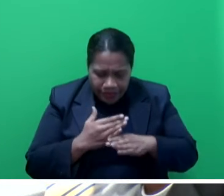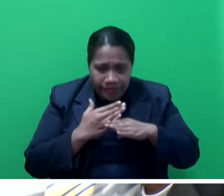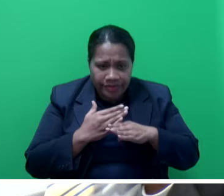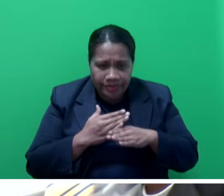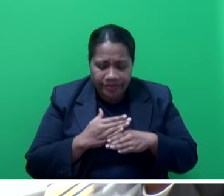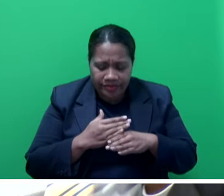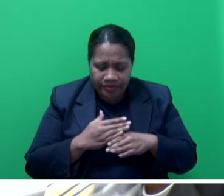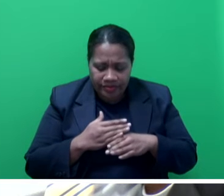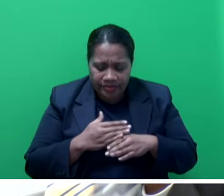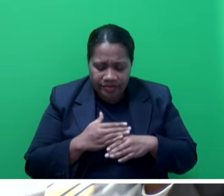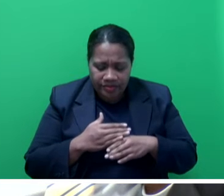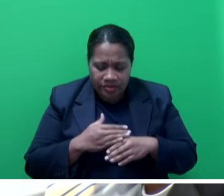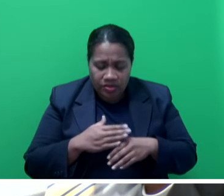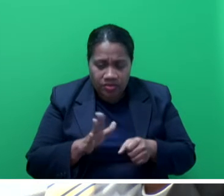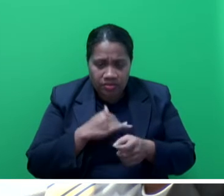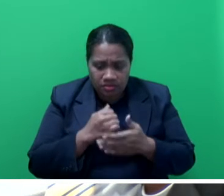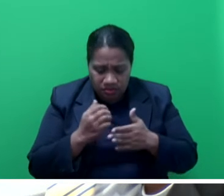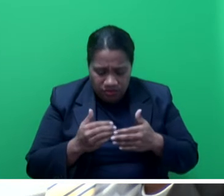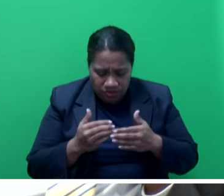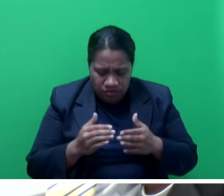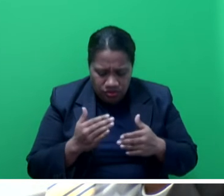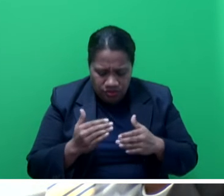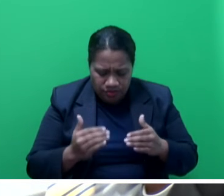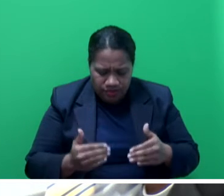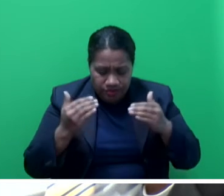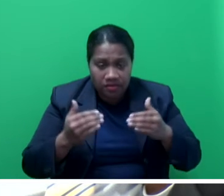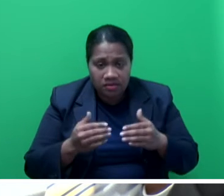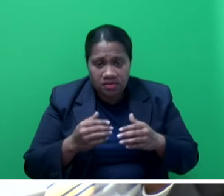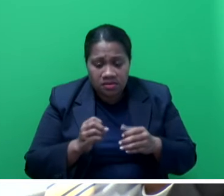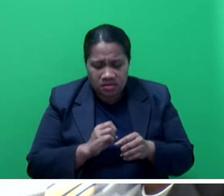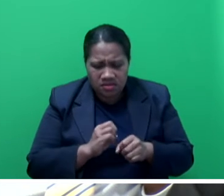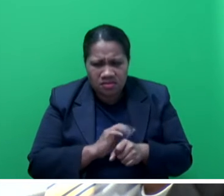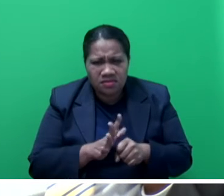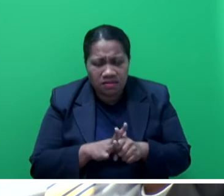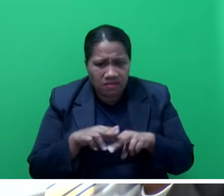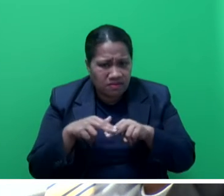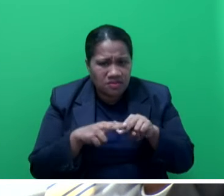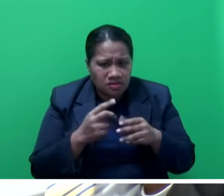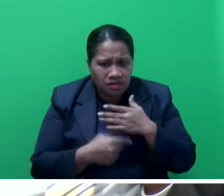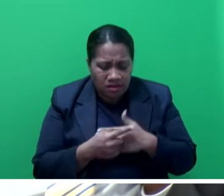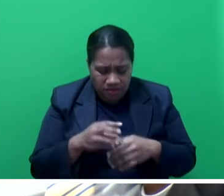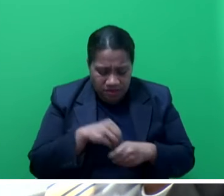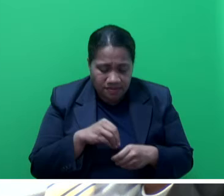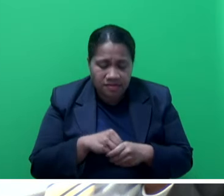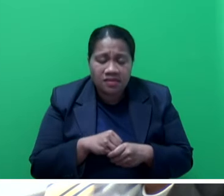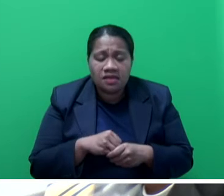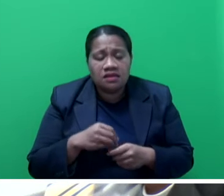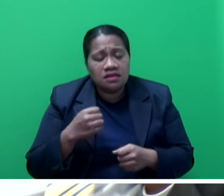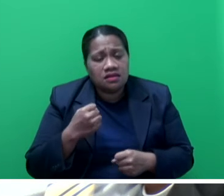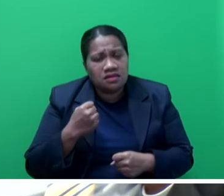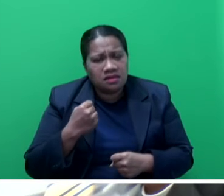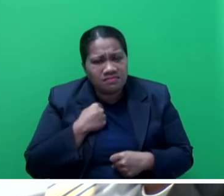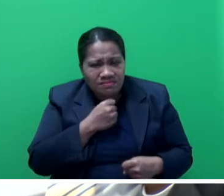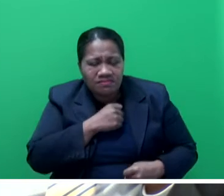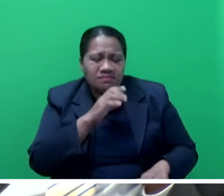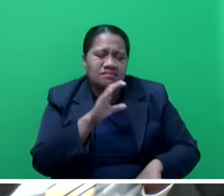contain Fiji, and it surely comes with a sacrifice of many dedicated and loyal Fijians, including the disciplined forces, frontline workers, and the staff of the Ministry